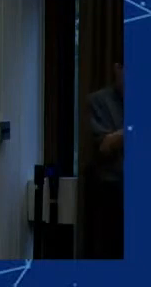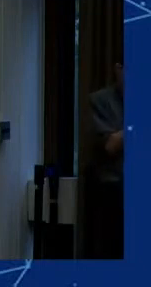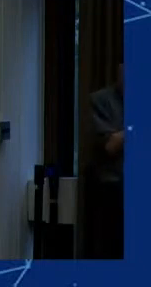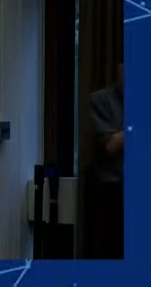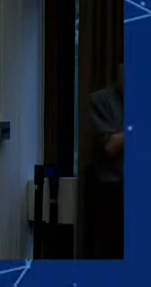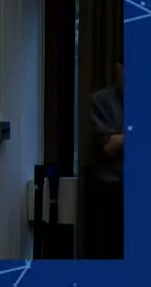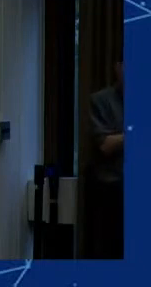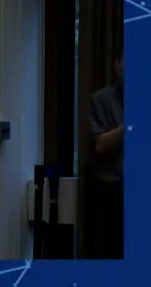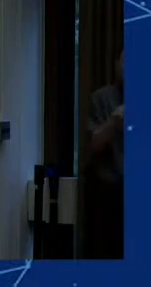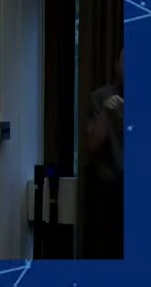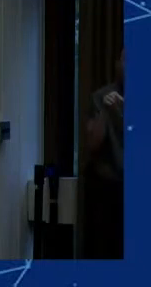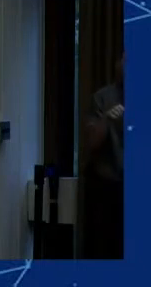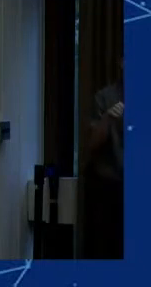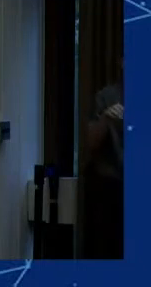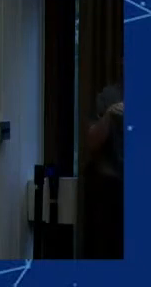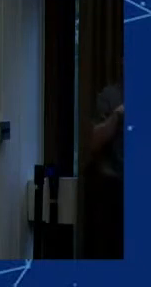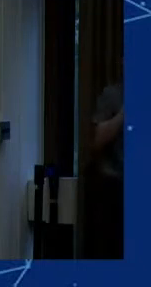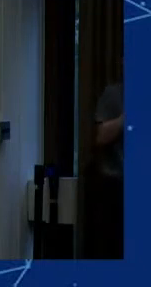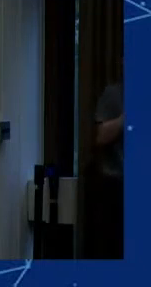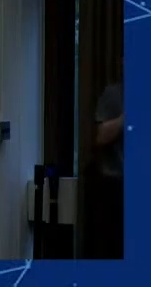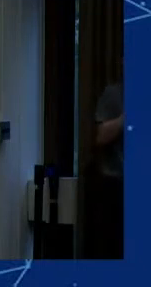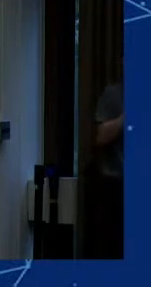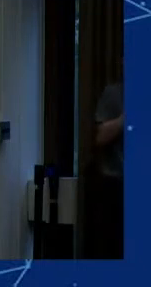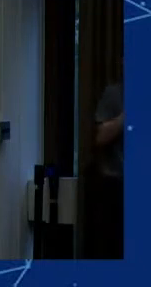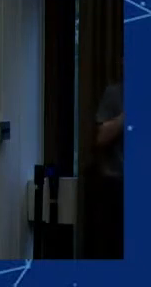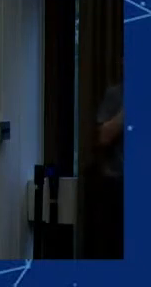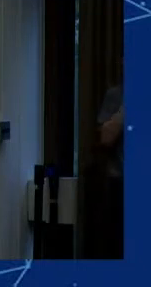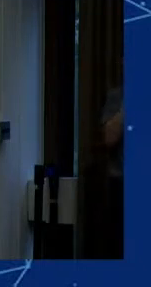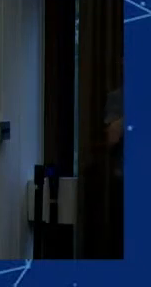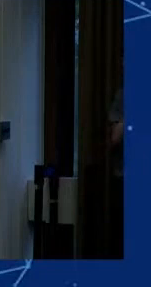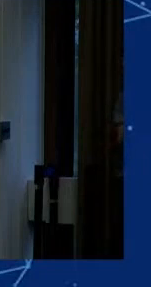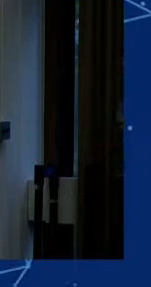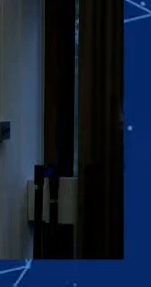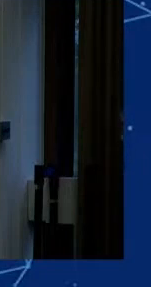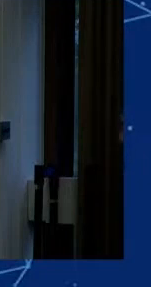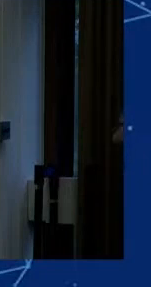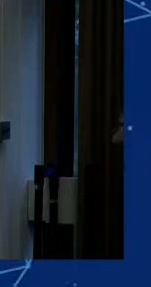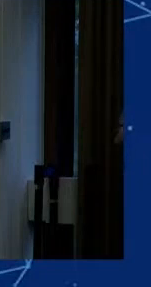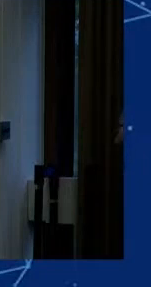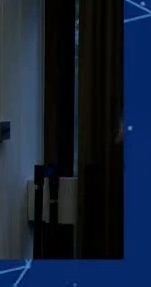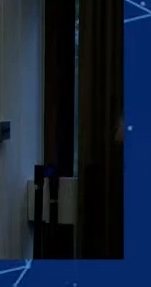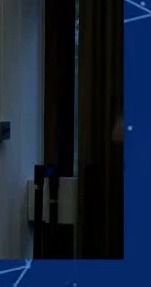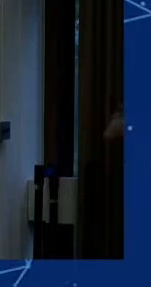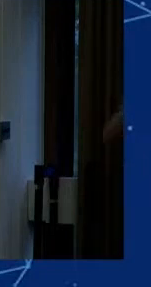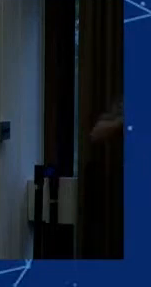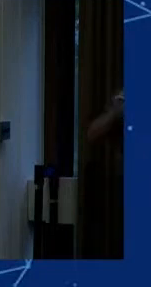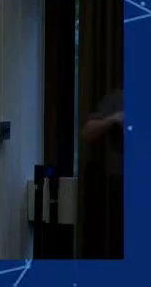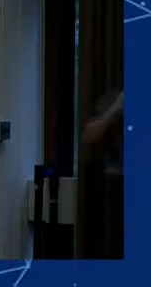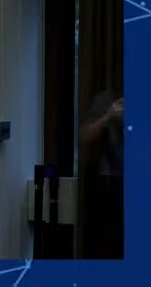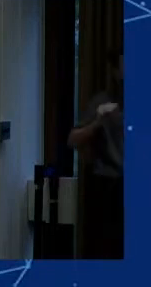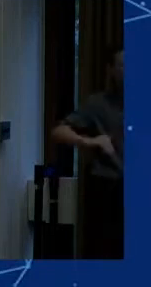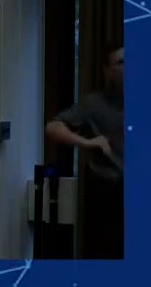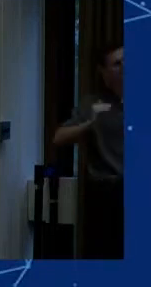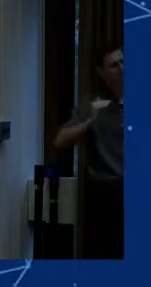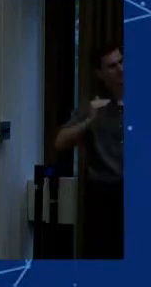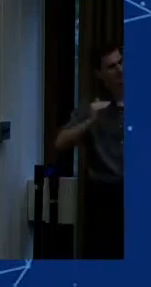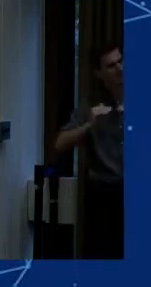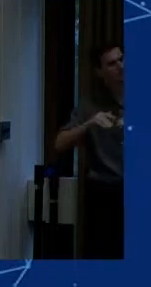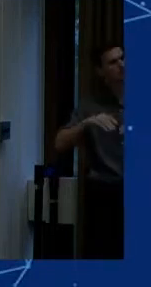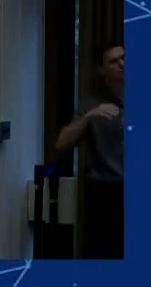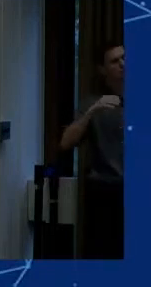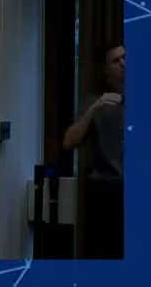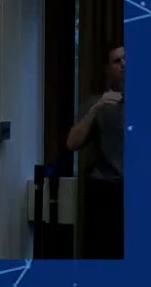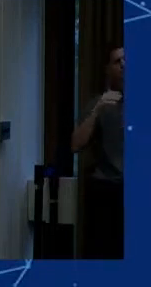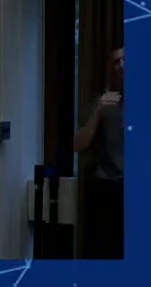And with this, let's think about training our students. Are we teaching students about these limitations? Are we talking about